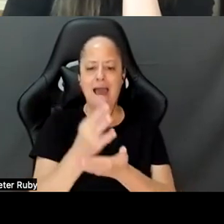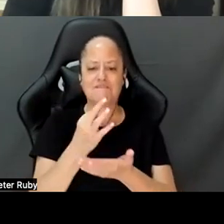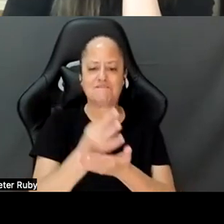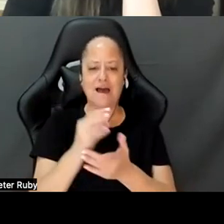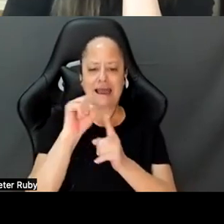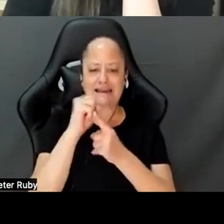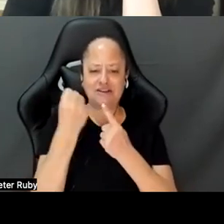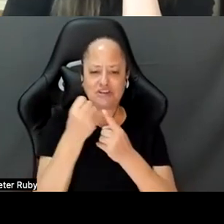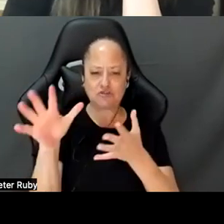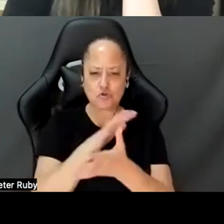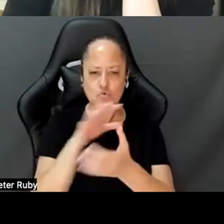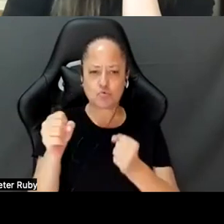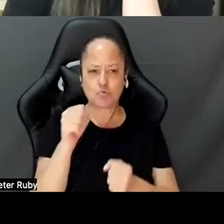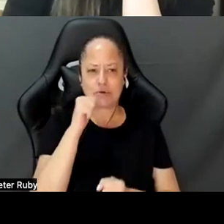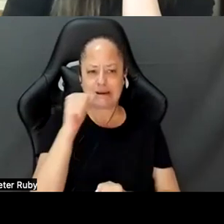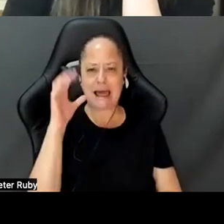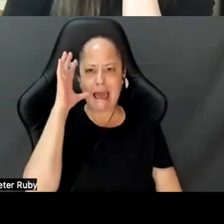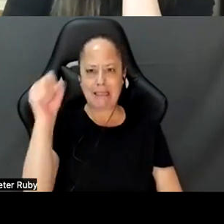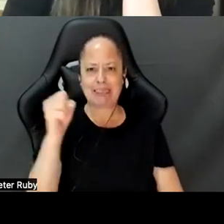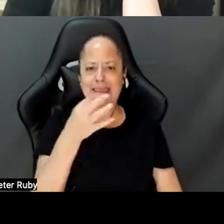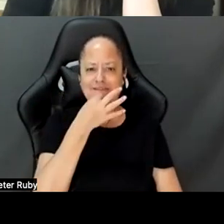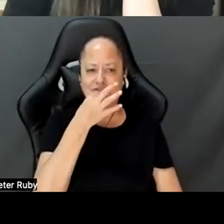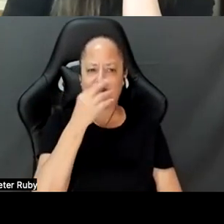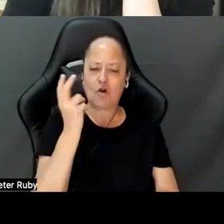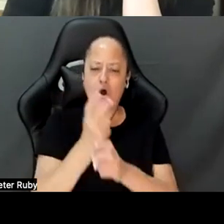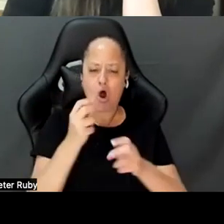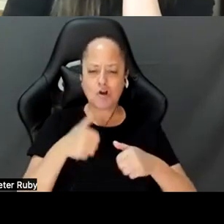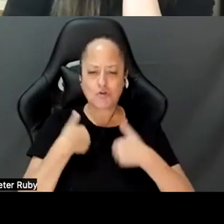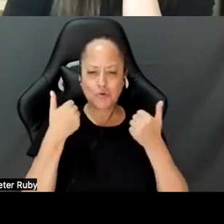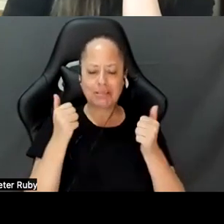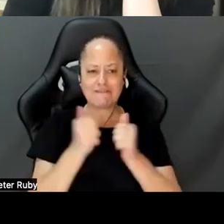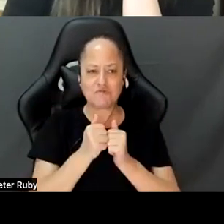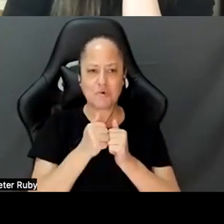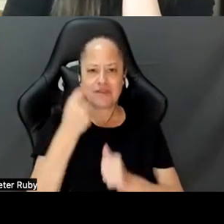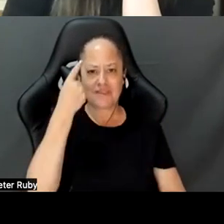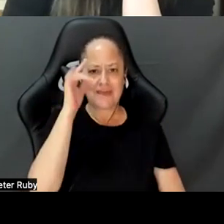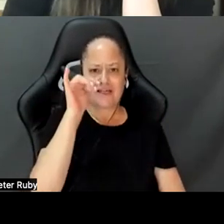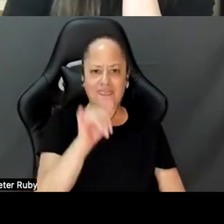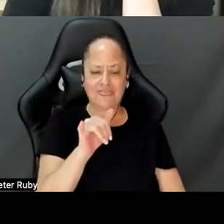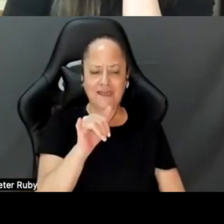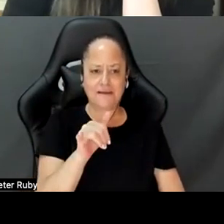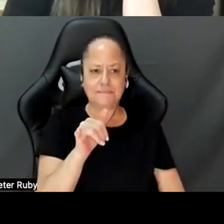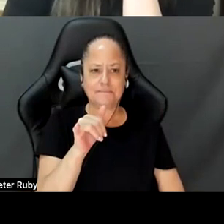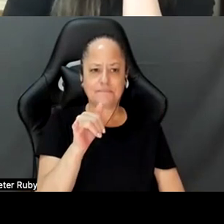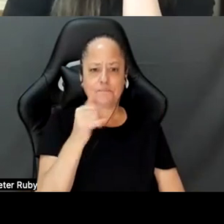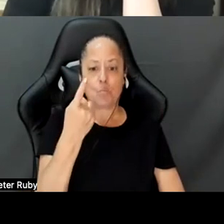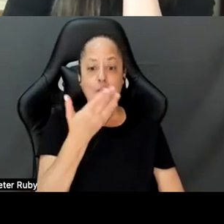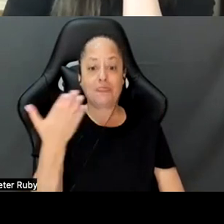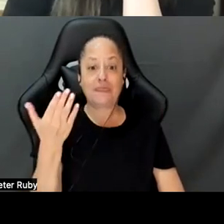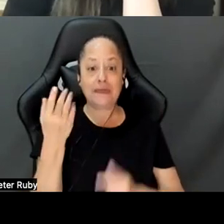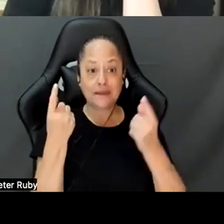and things like that because I didn't get out sooner. And that's hard to live with. And I think on that note, I would say one thing that you can do